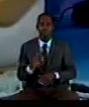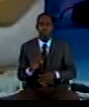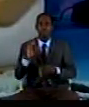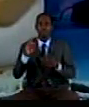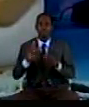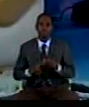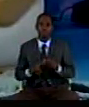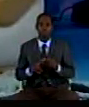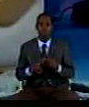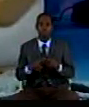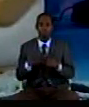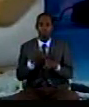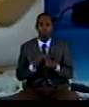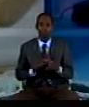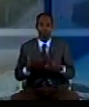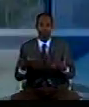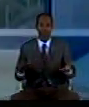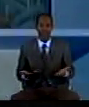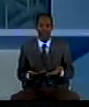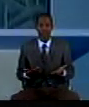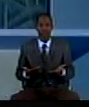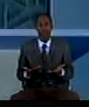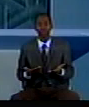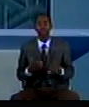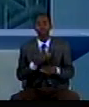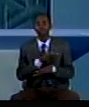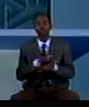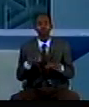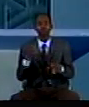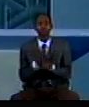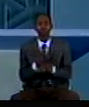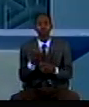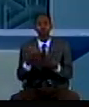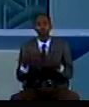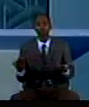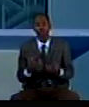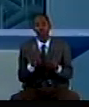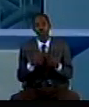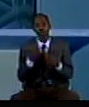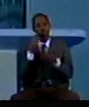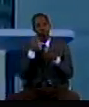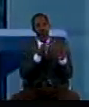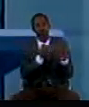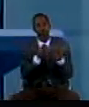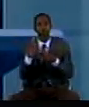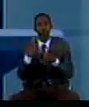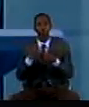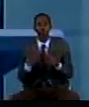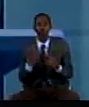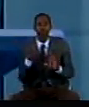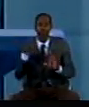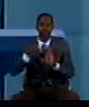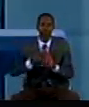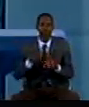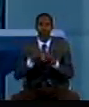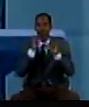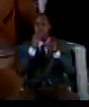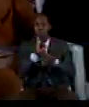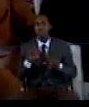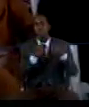State, don't be just a spectator. Be a partaker of his blessings, and the Lord will do you